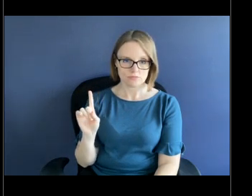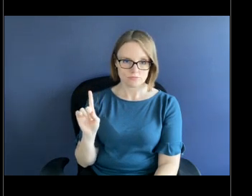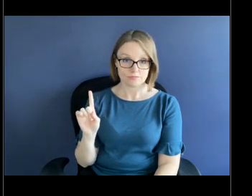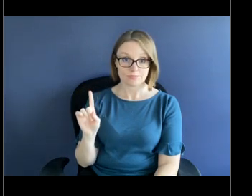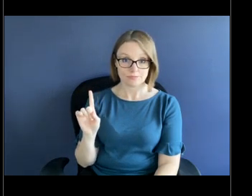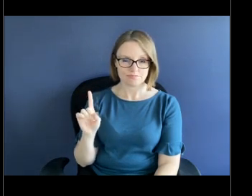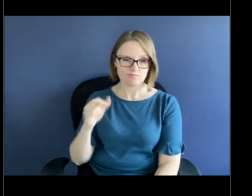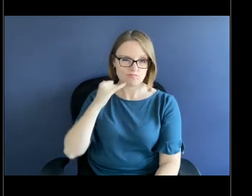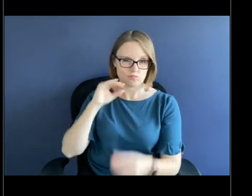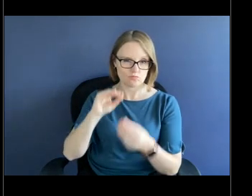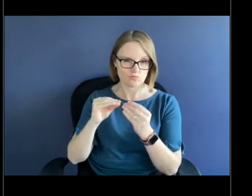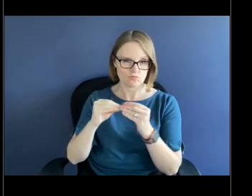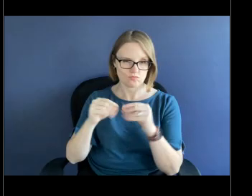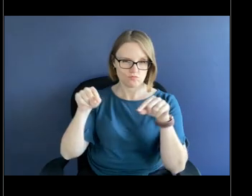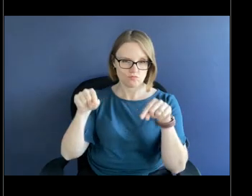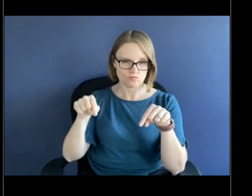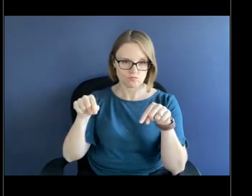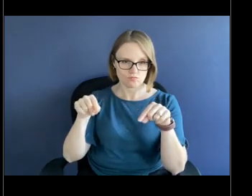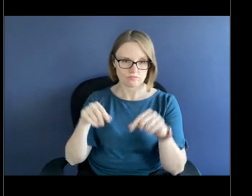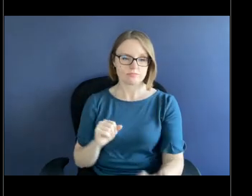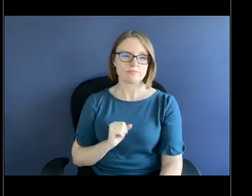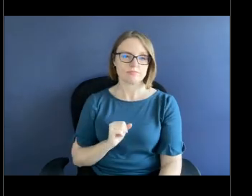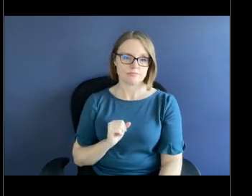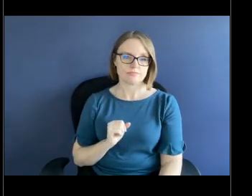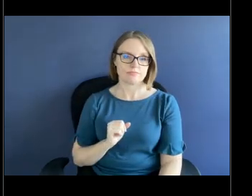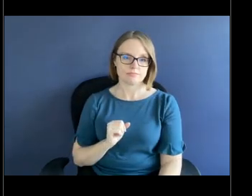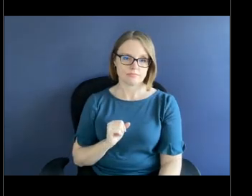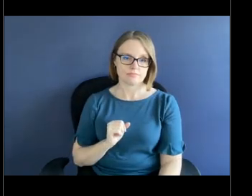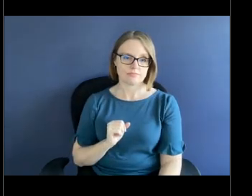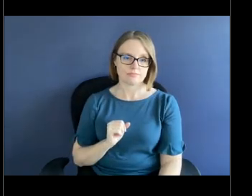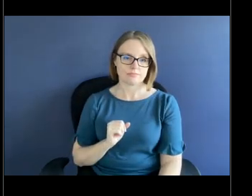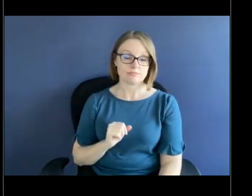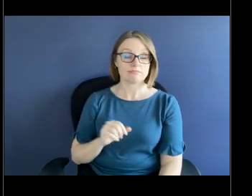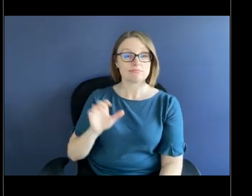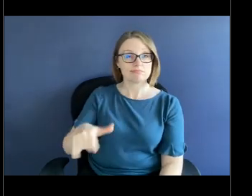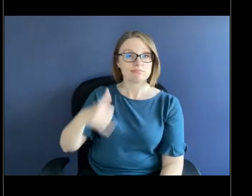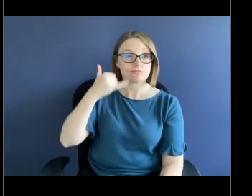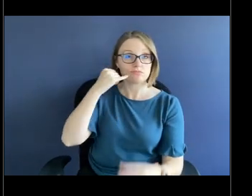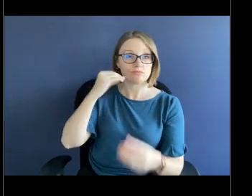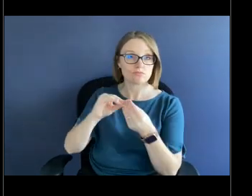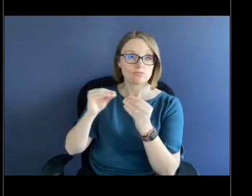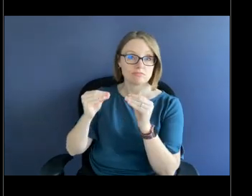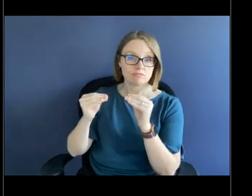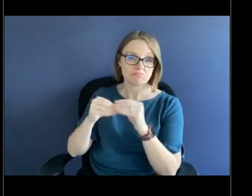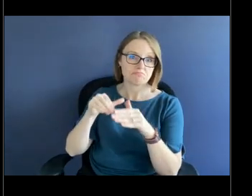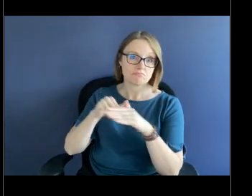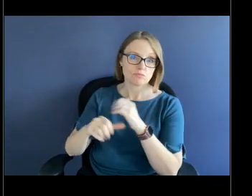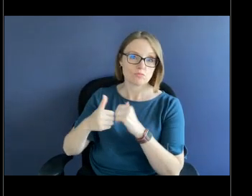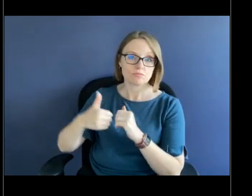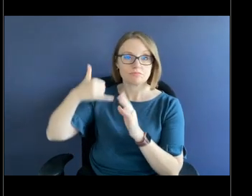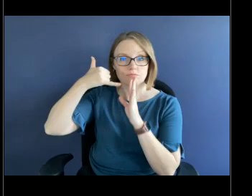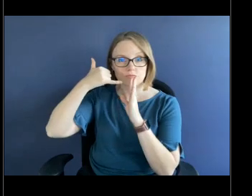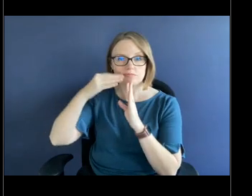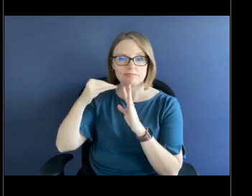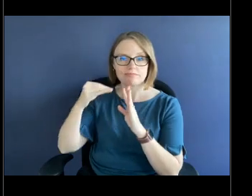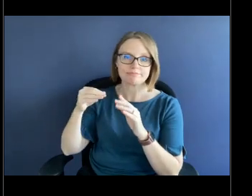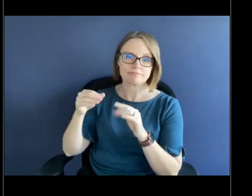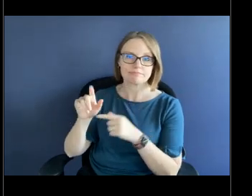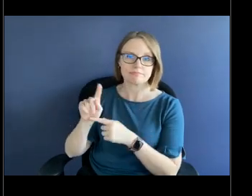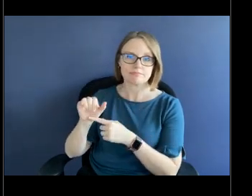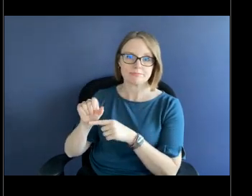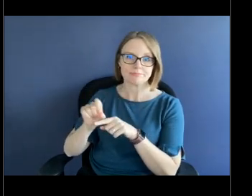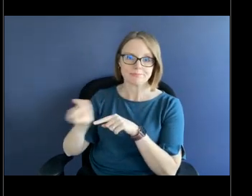7781. And that number is voice and teletype accessible. Or you